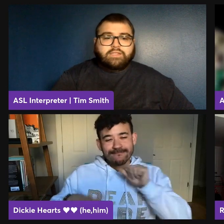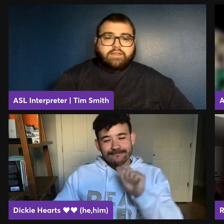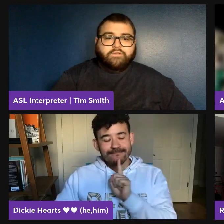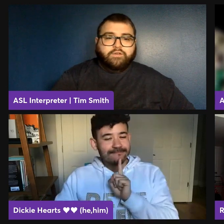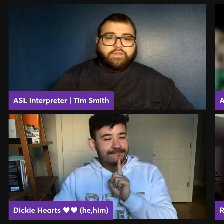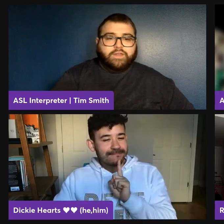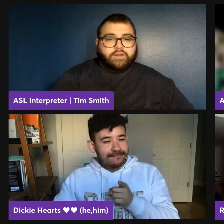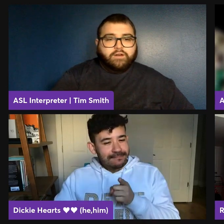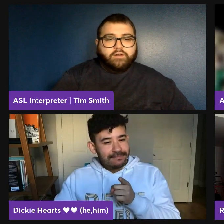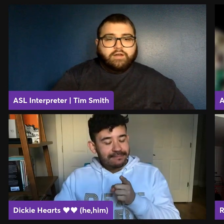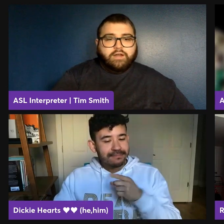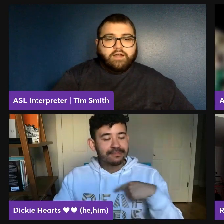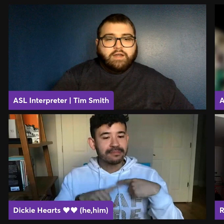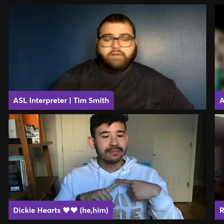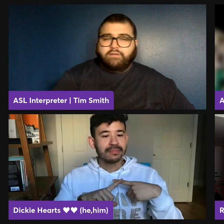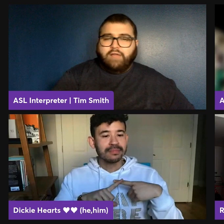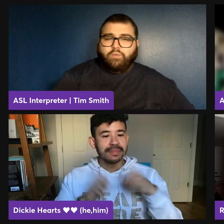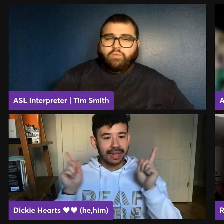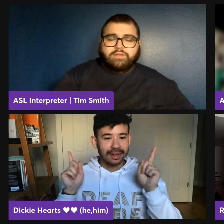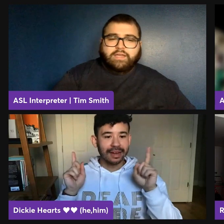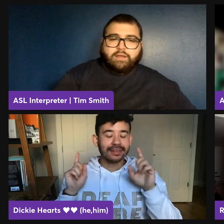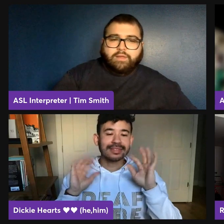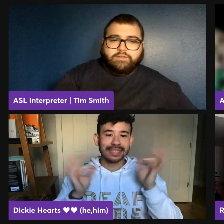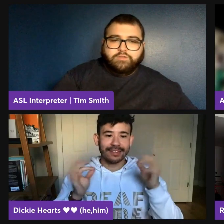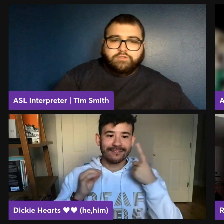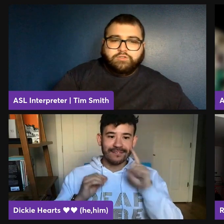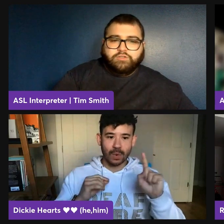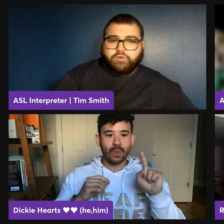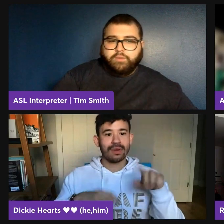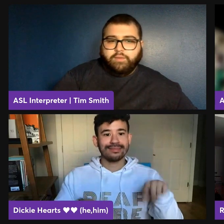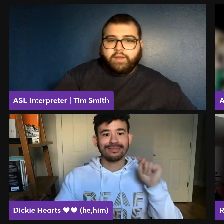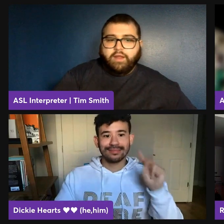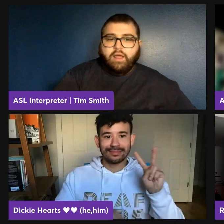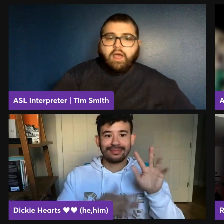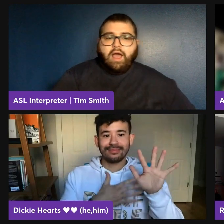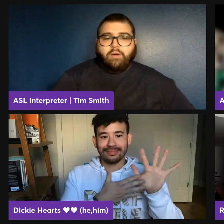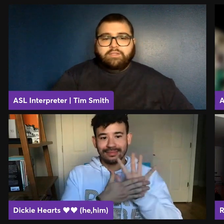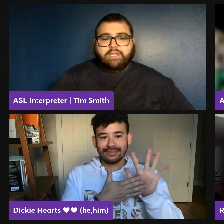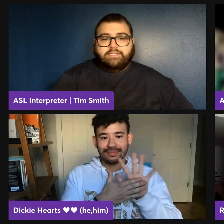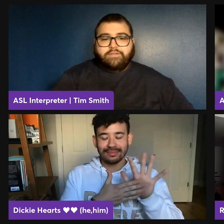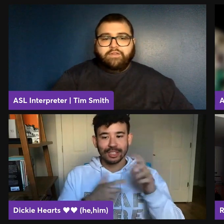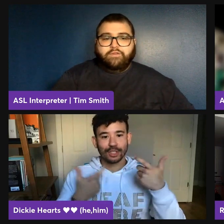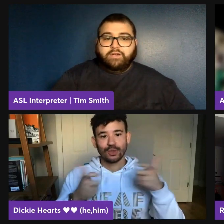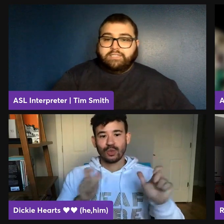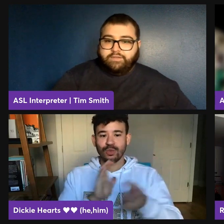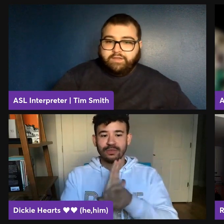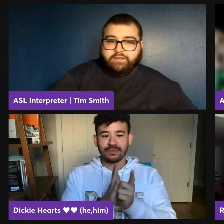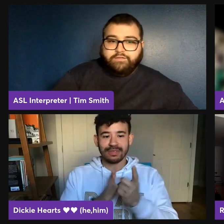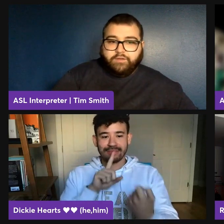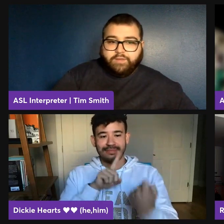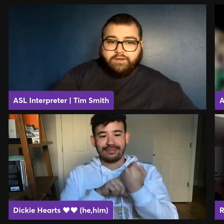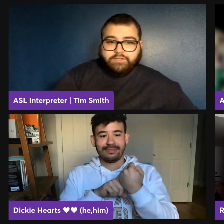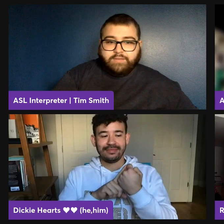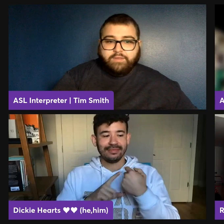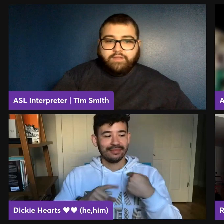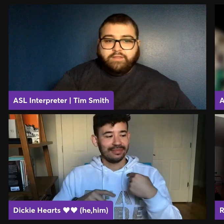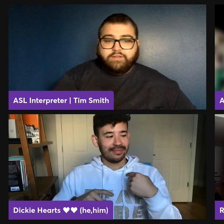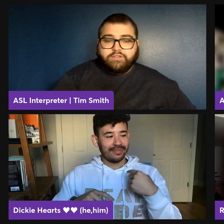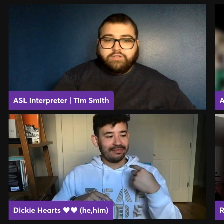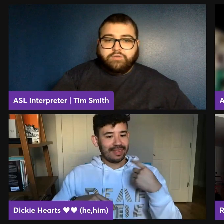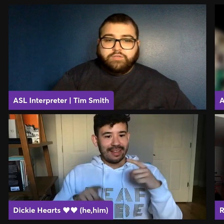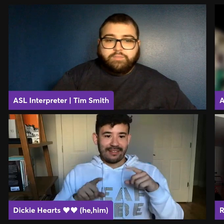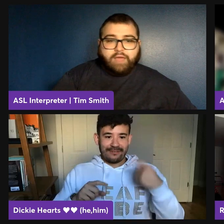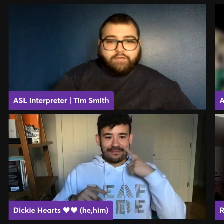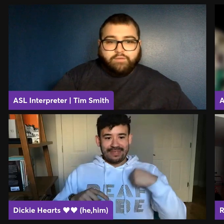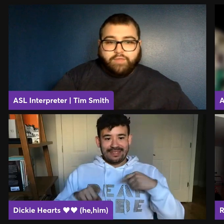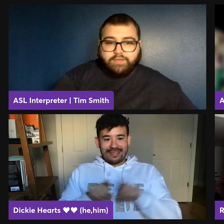I'm sorry. Yeah, go ahead, Dickie. I want to say for theater, I'm not too sure, but I would say definitely for in TV and the film entertainment, I think